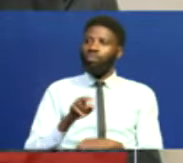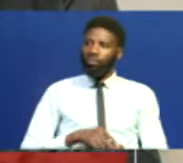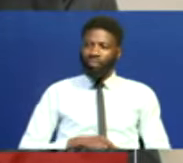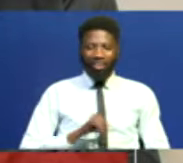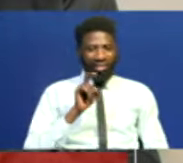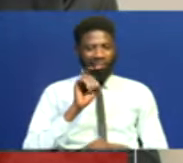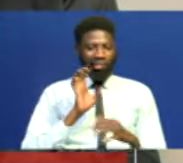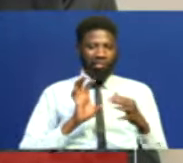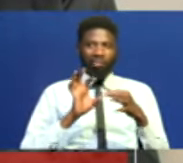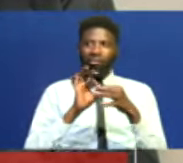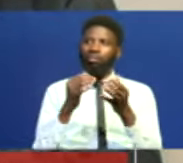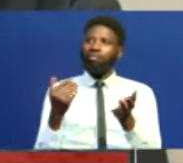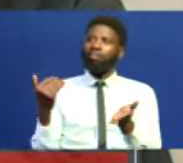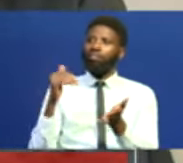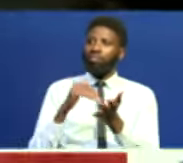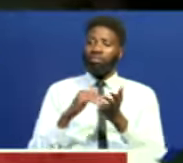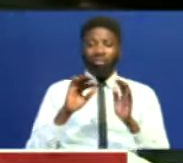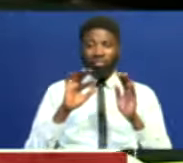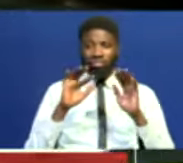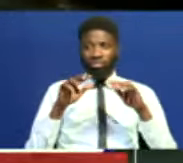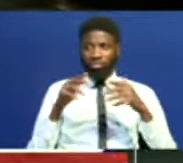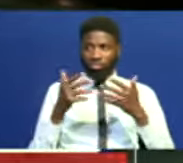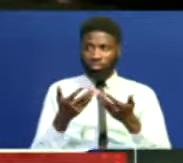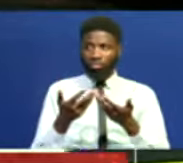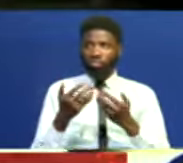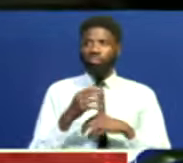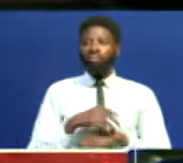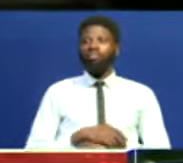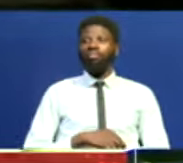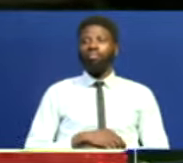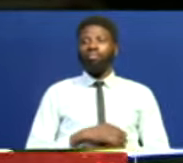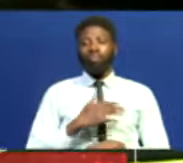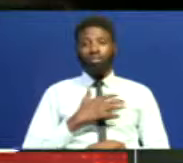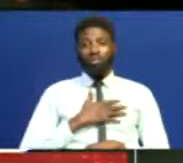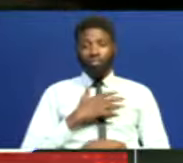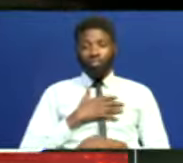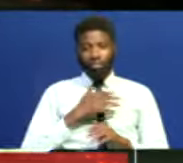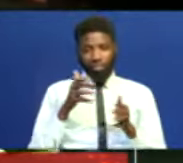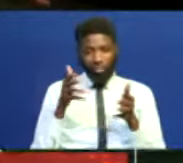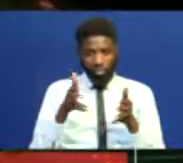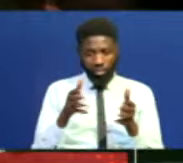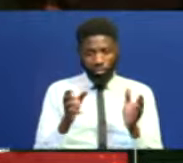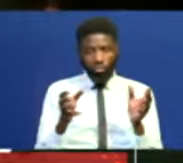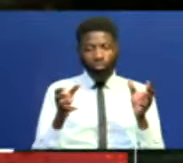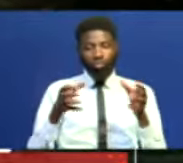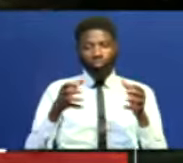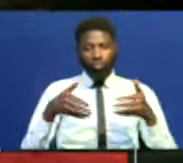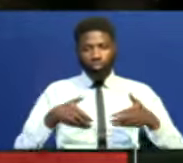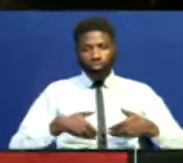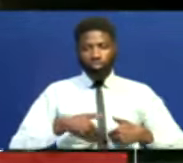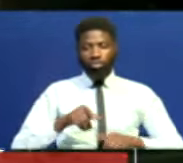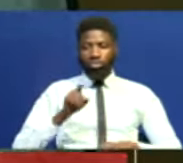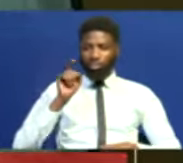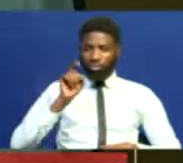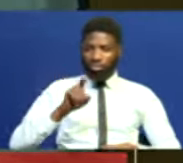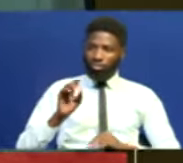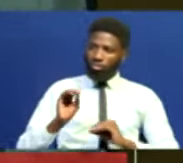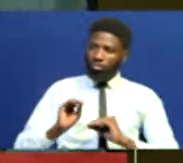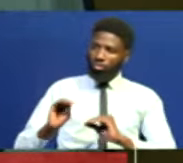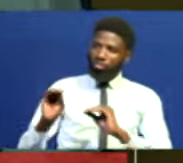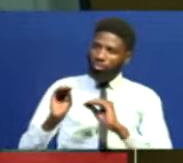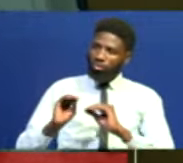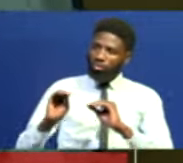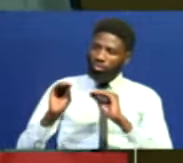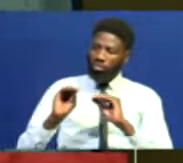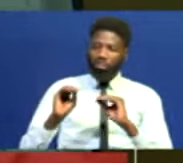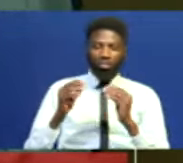in the sense that our current generation should be taught the source